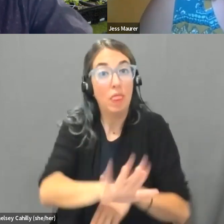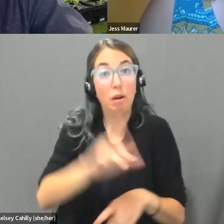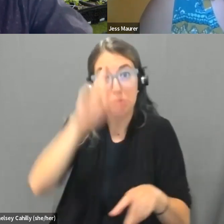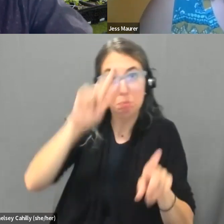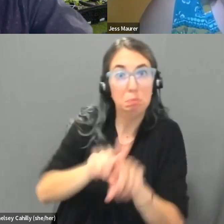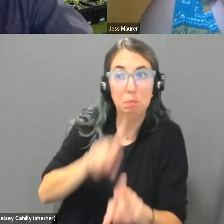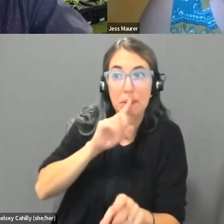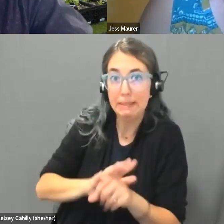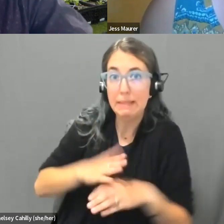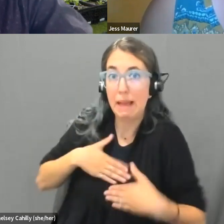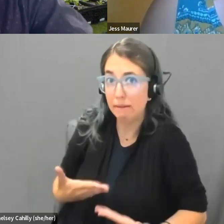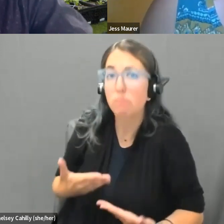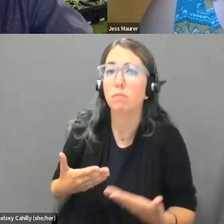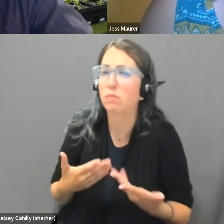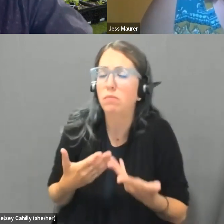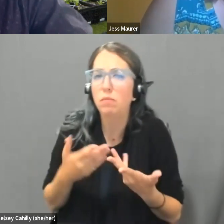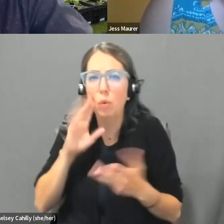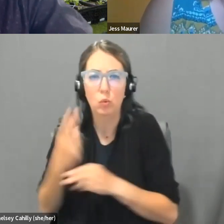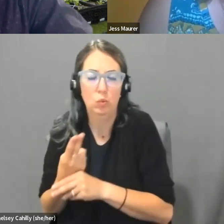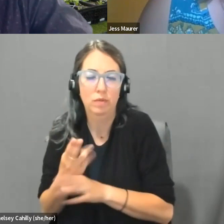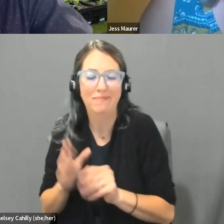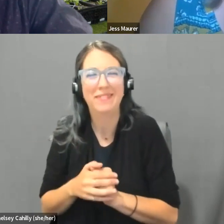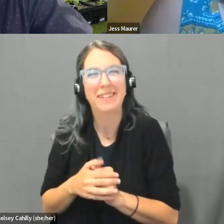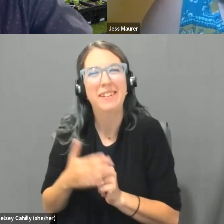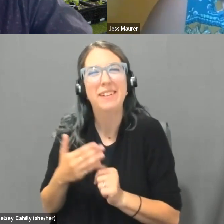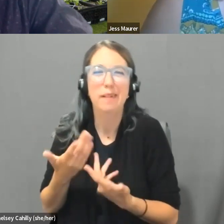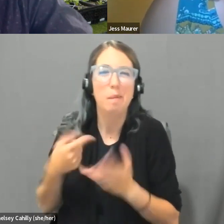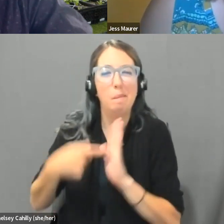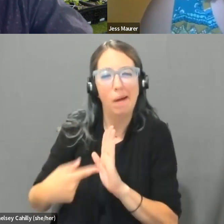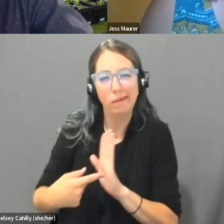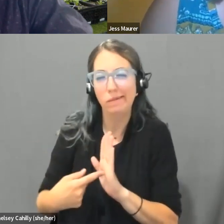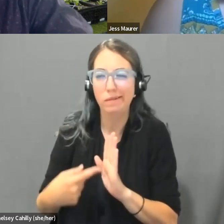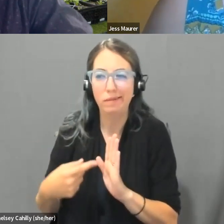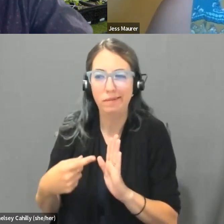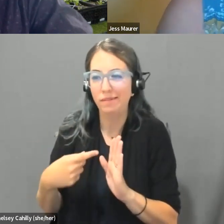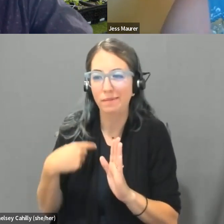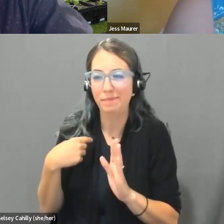a different model. It's a little confusing, but anyway. Chad.